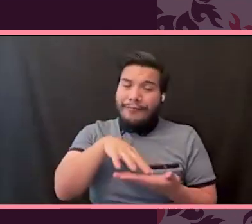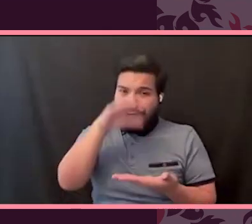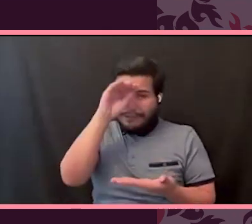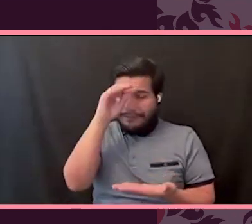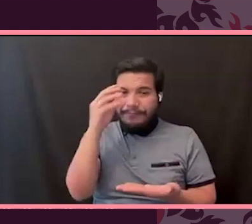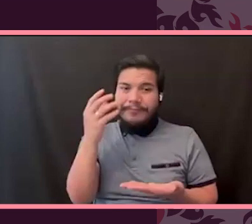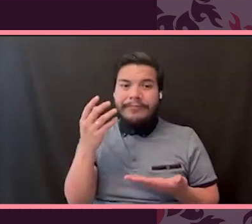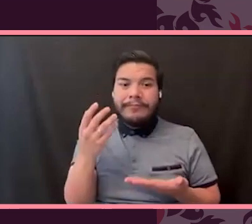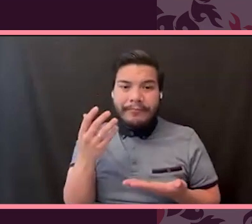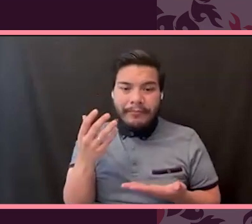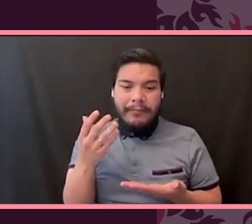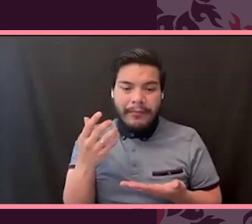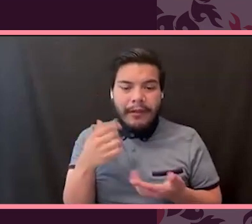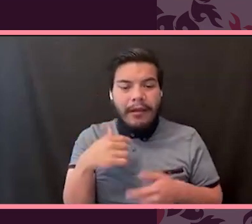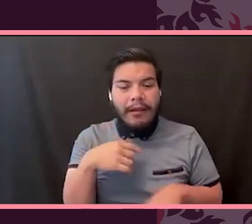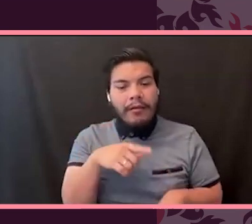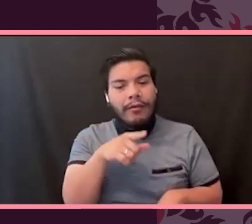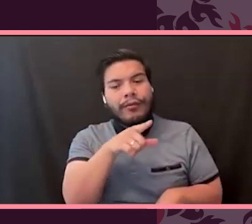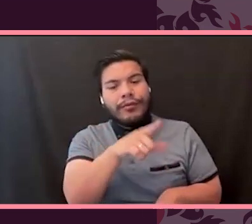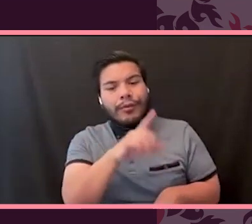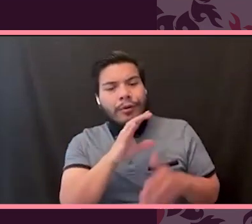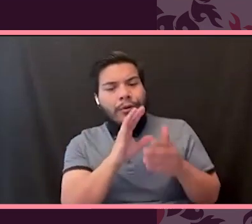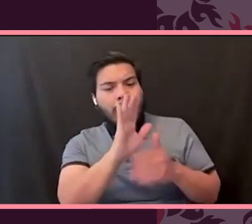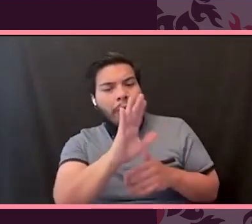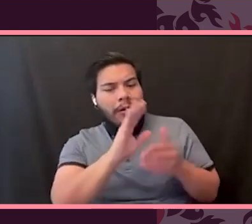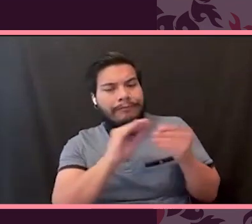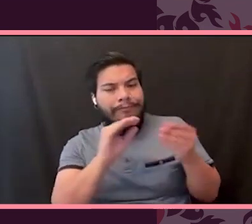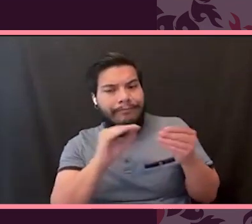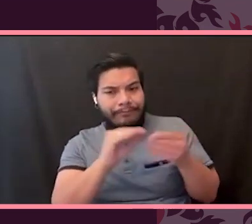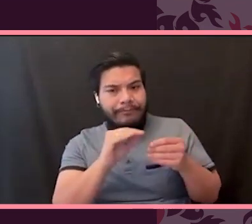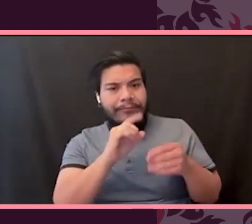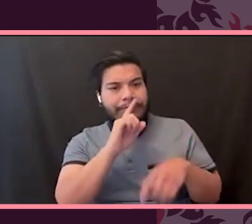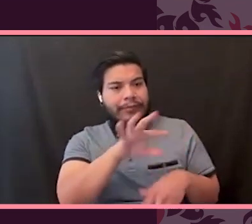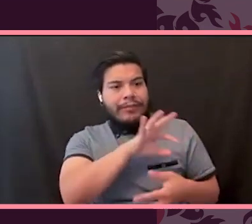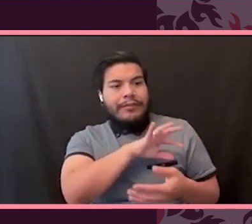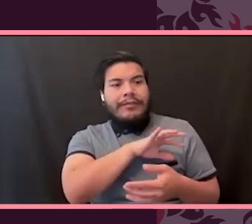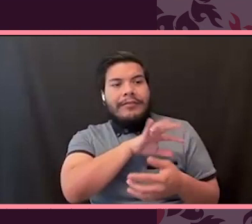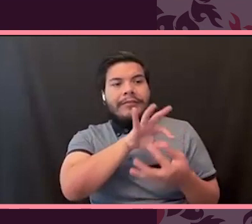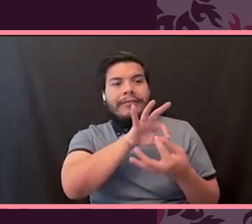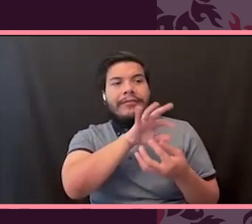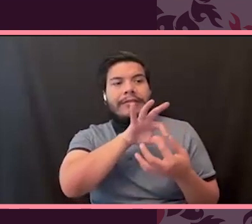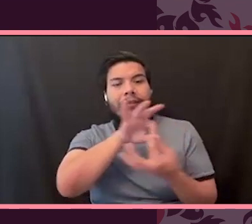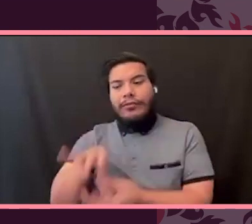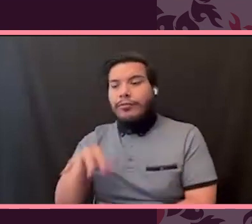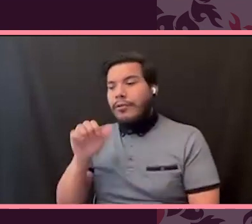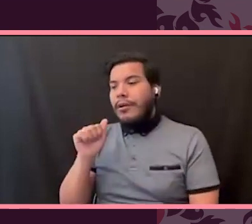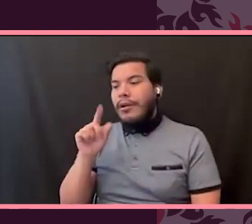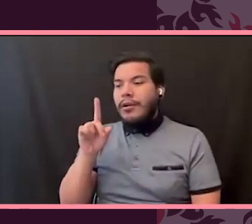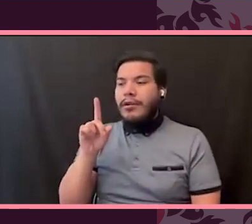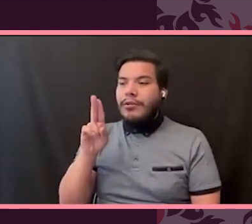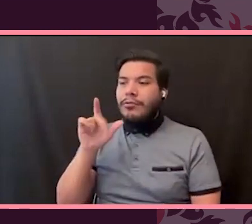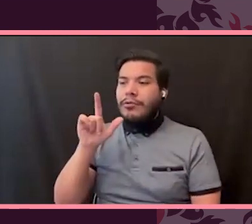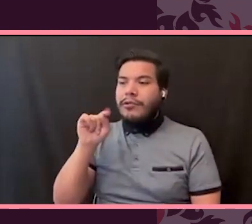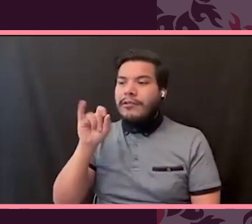I think you're speaking to the adultism that is in our society that is so woven, right?